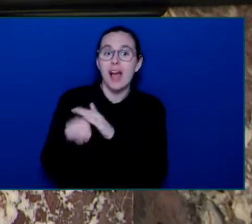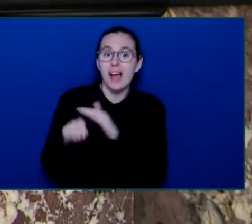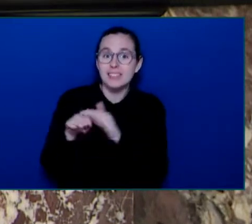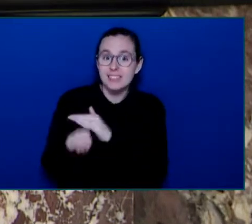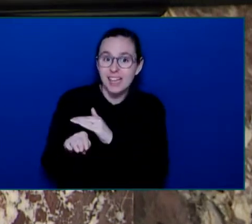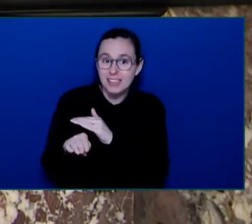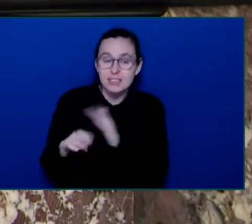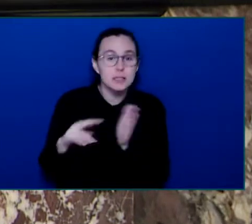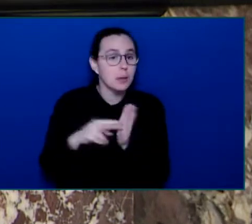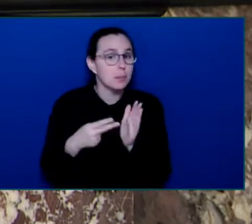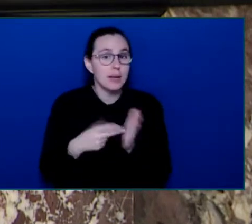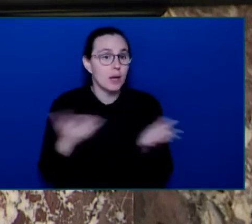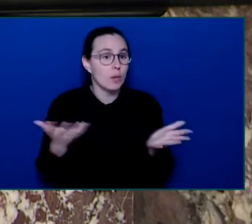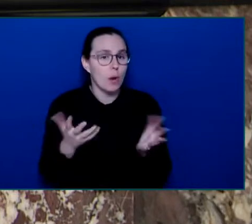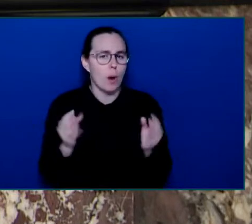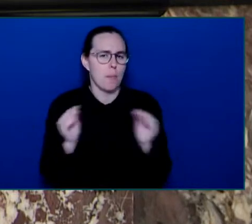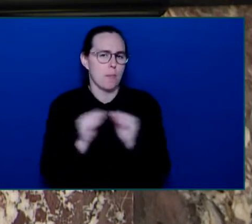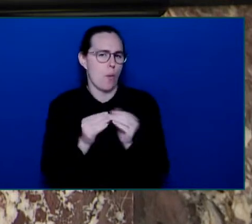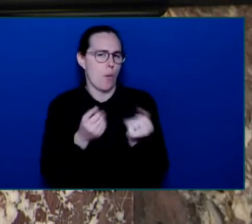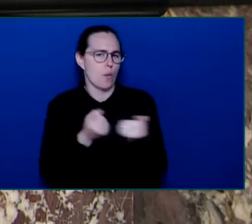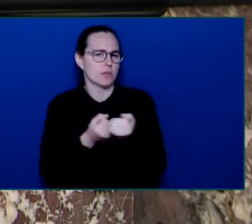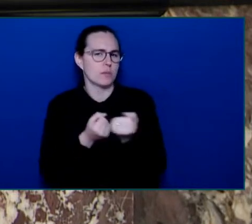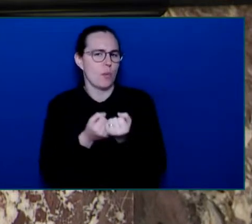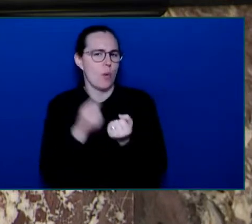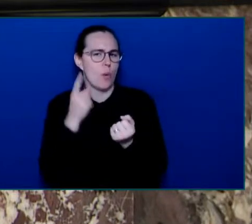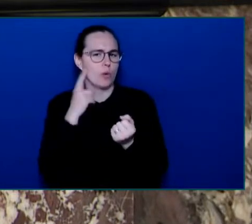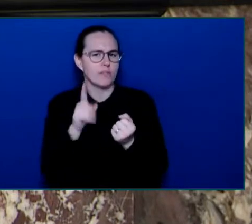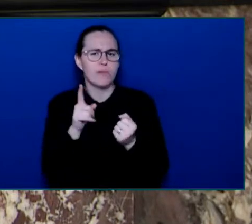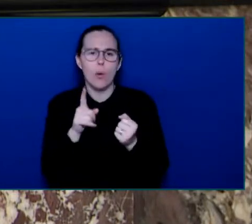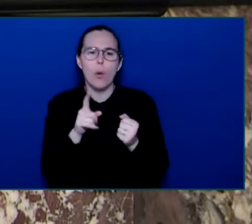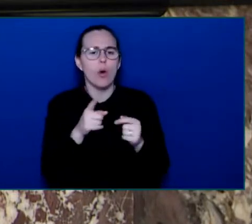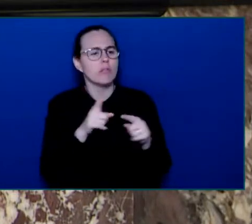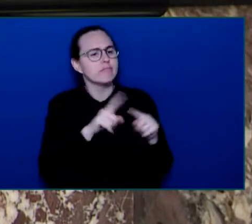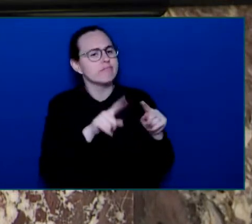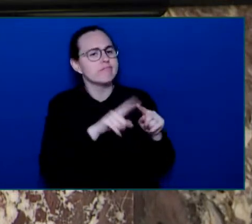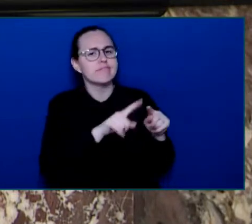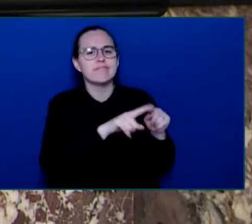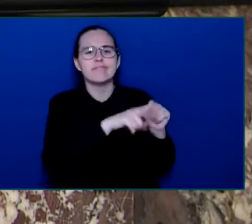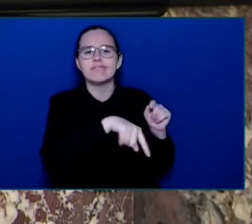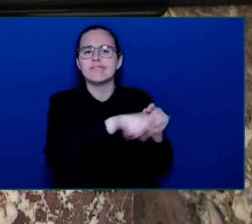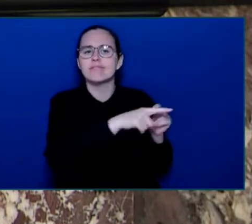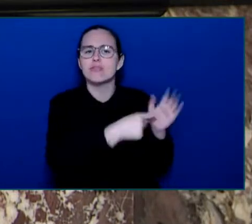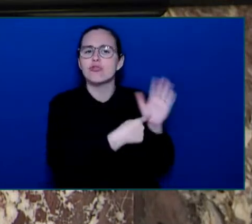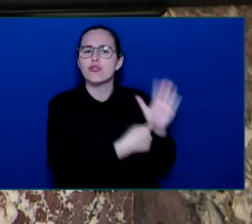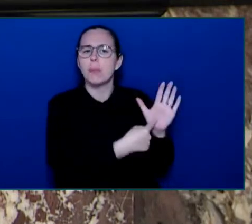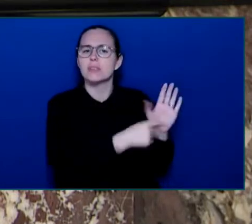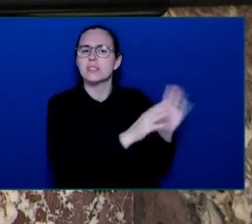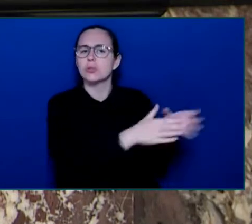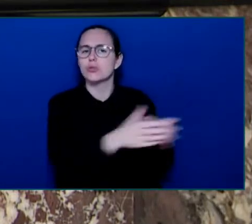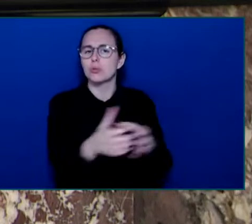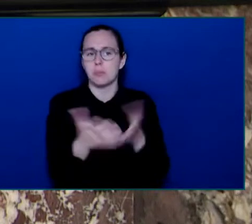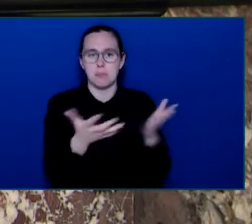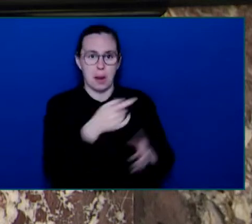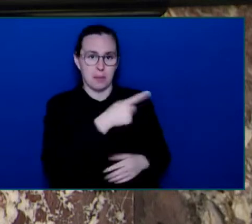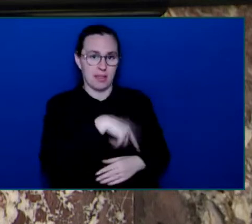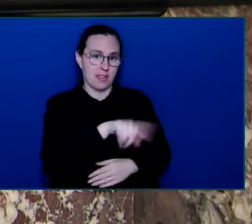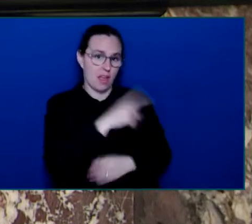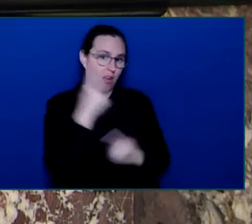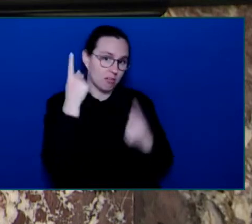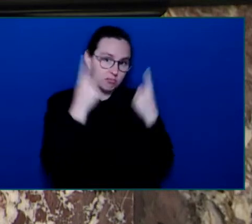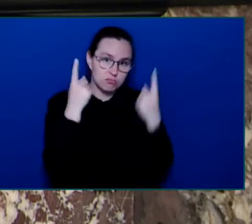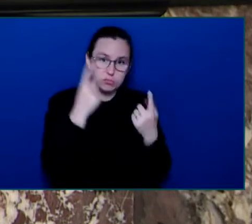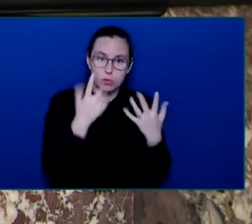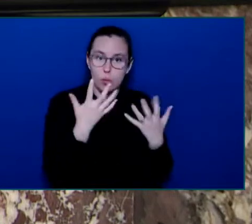be considering construction trades as a vocation. Given my experience in washroom matter, Mr. Speaker, I wholeheartedly